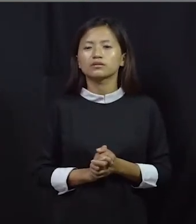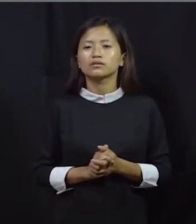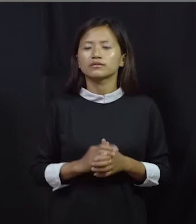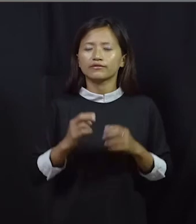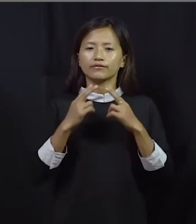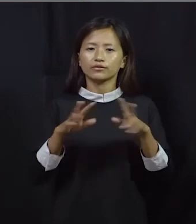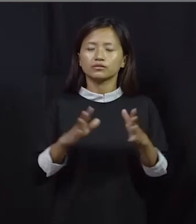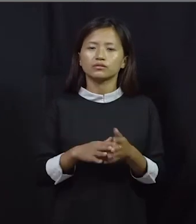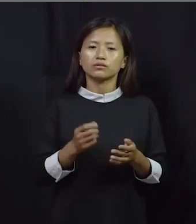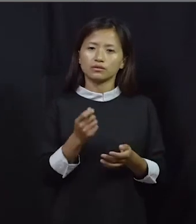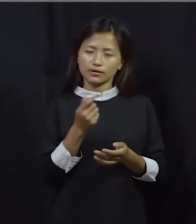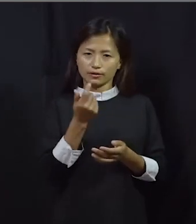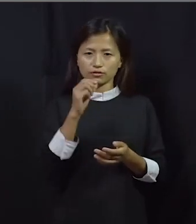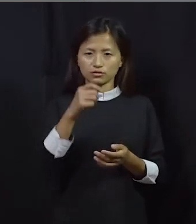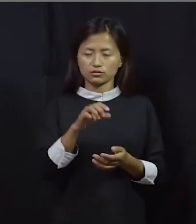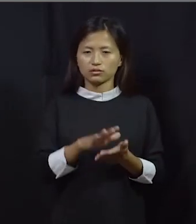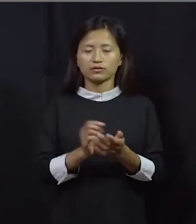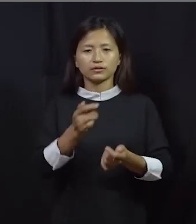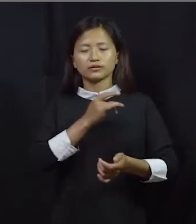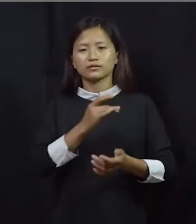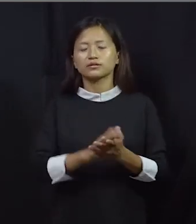whether it is a cash or in kind,